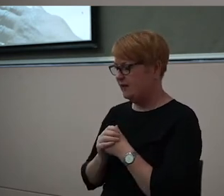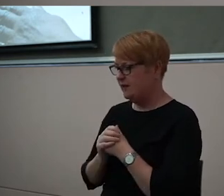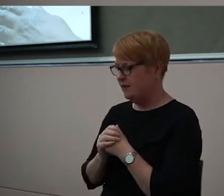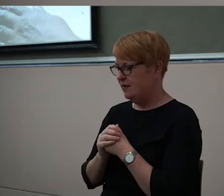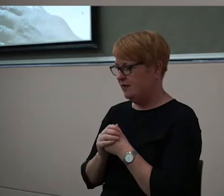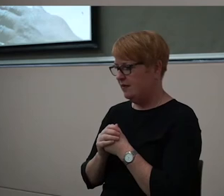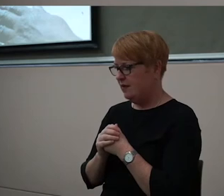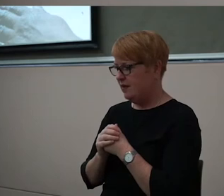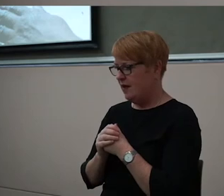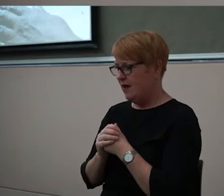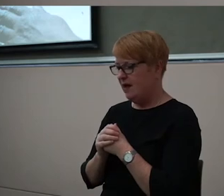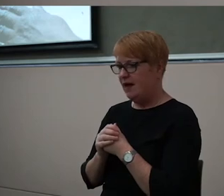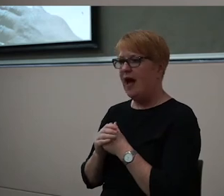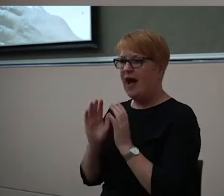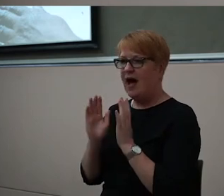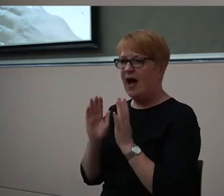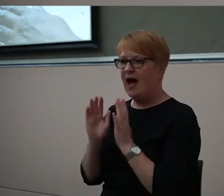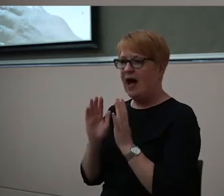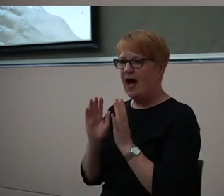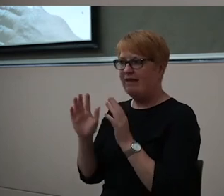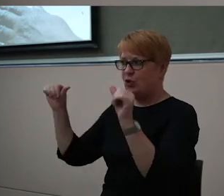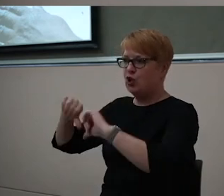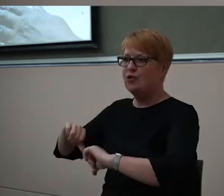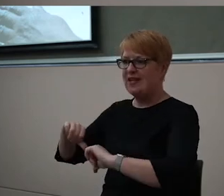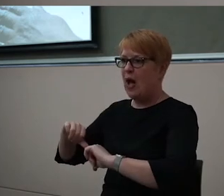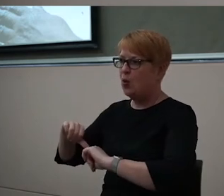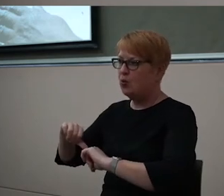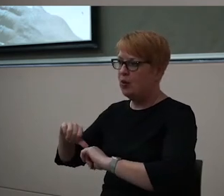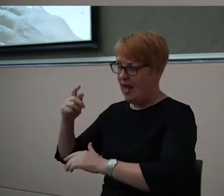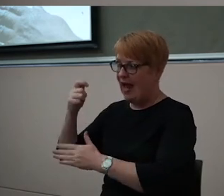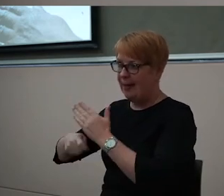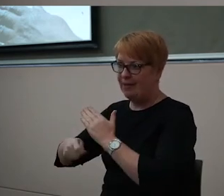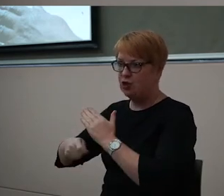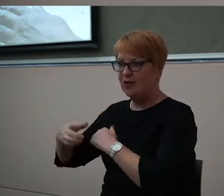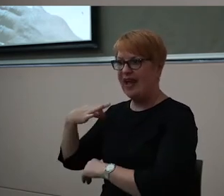here, what are the needs of these individuals. And